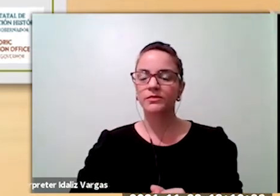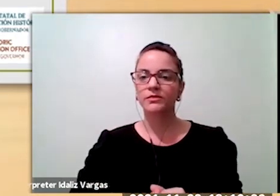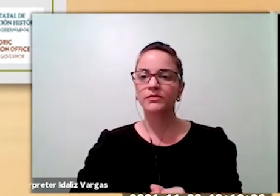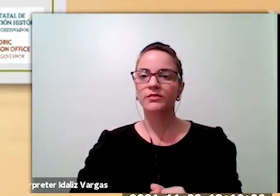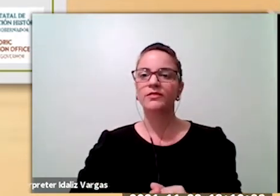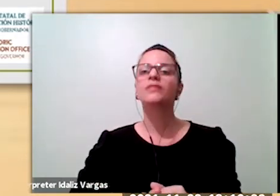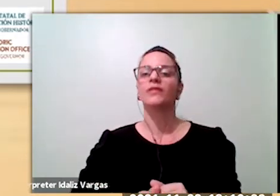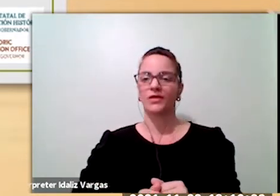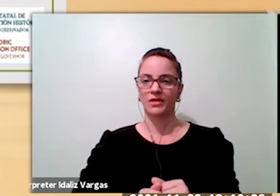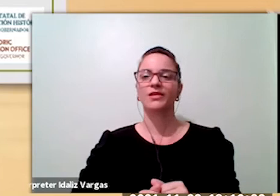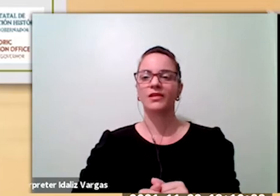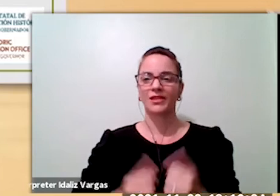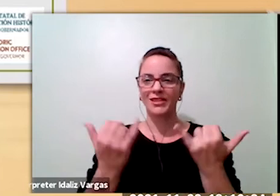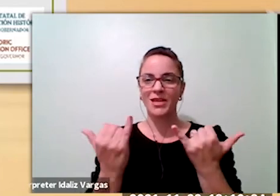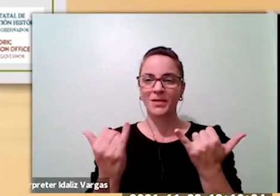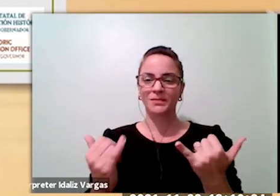Okay, now.